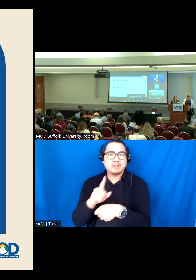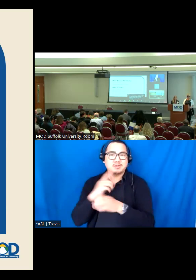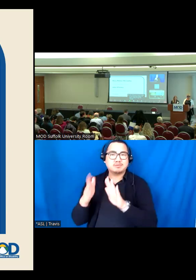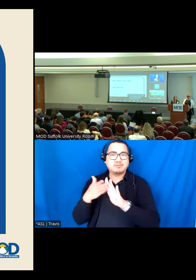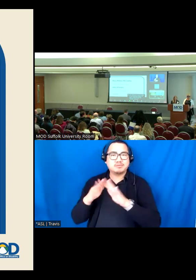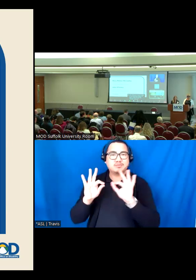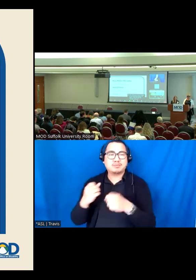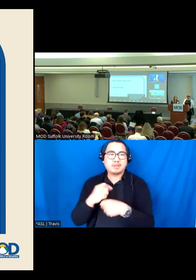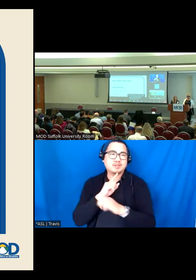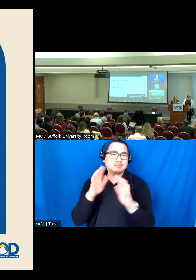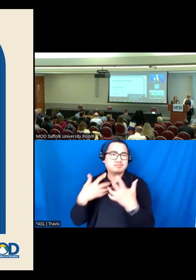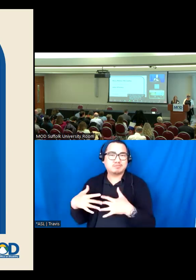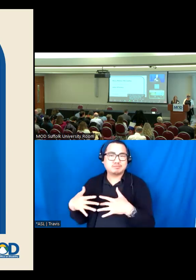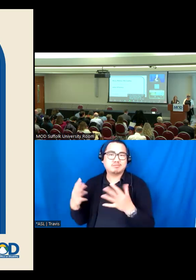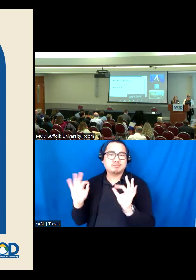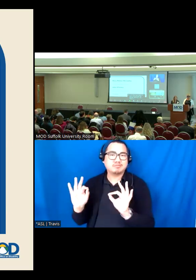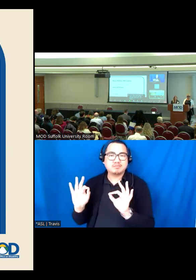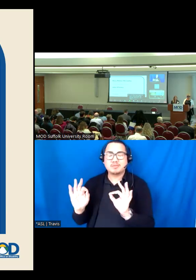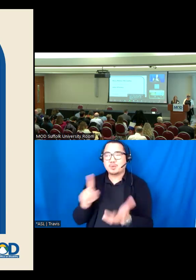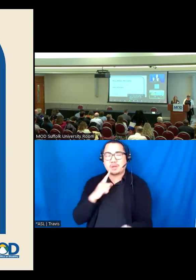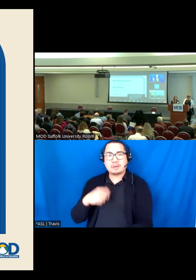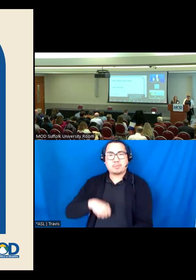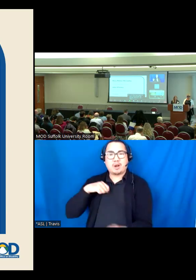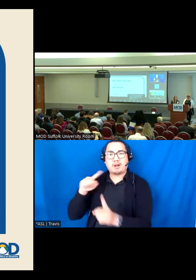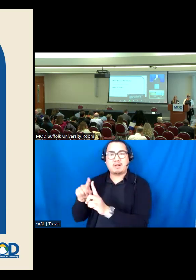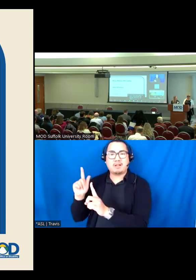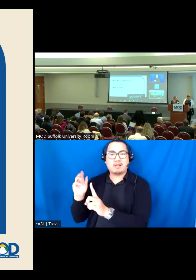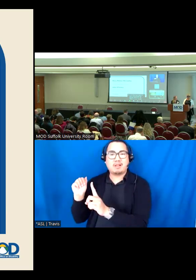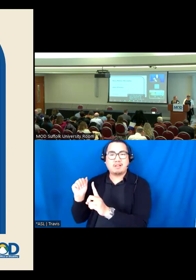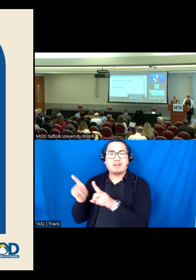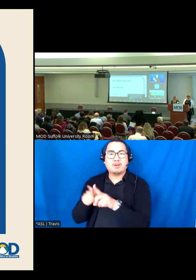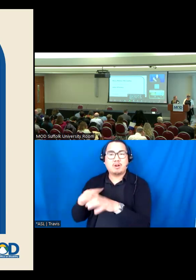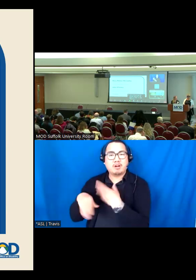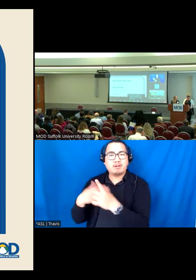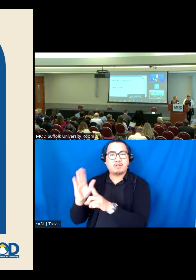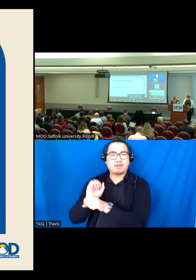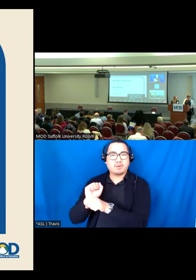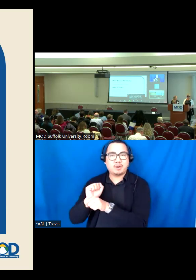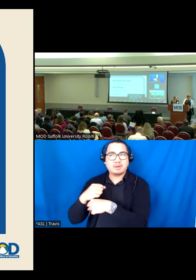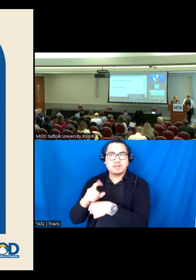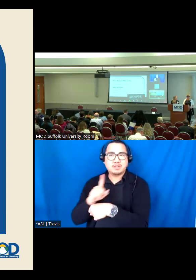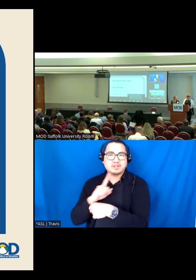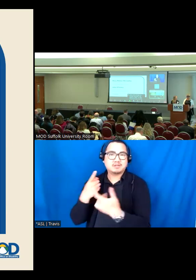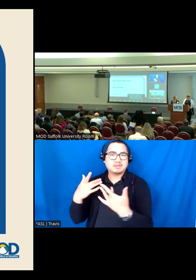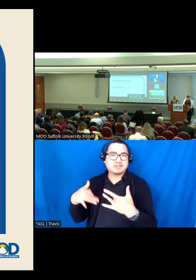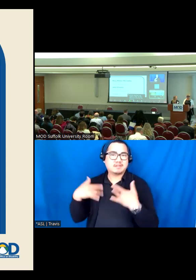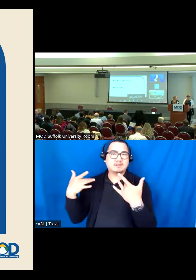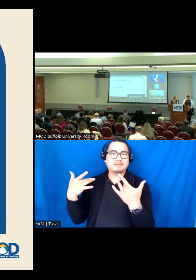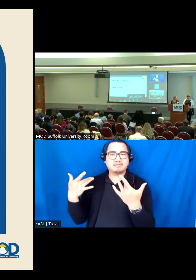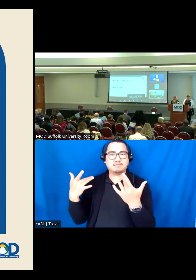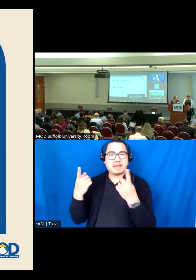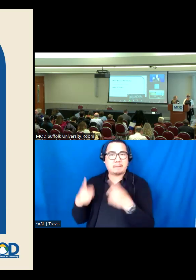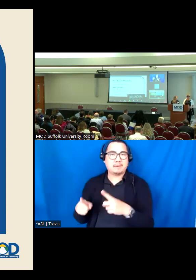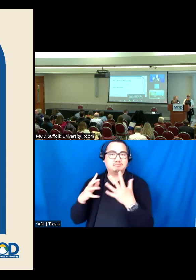it a reality. So really proud of her and all the work that she's done to make this event